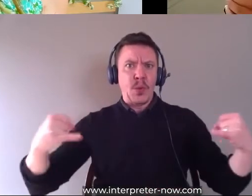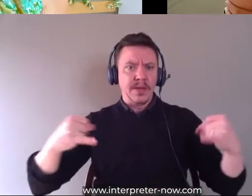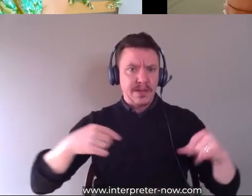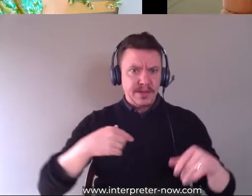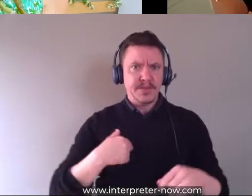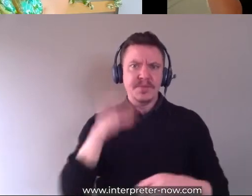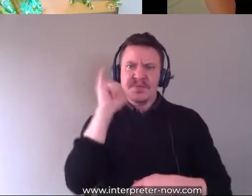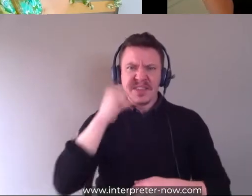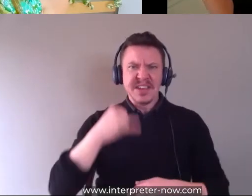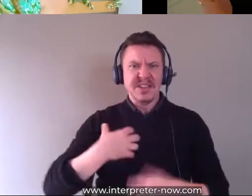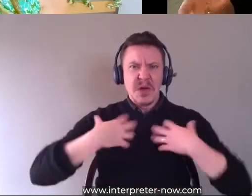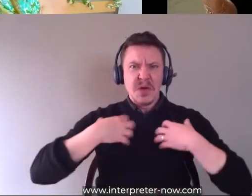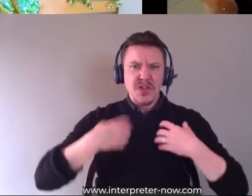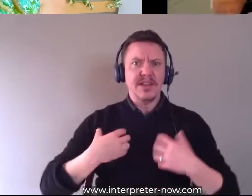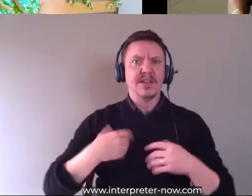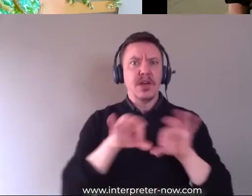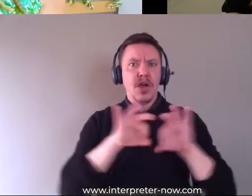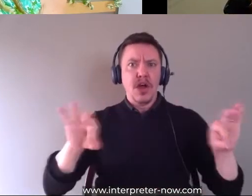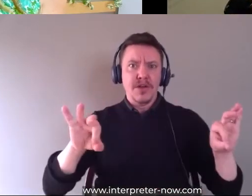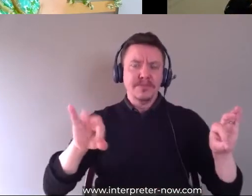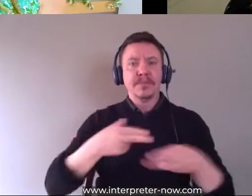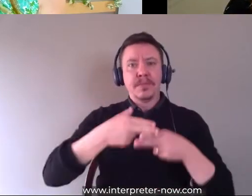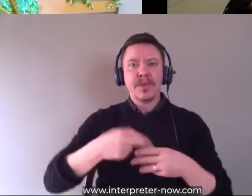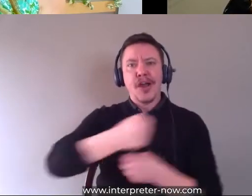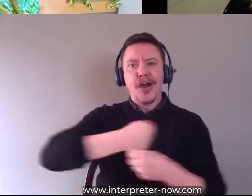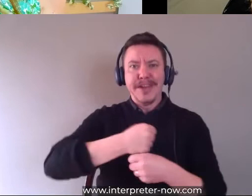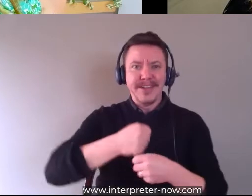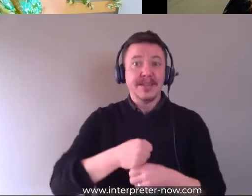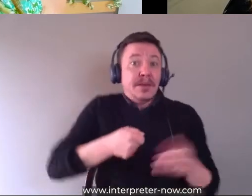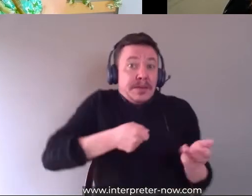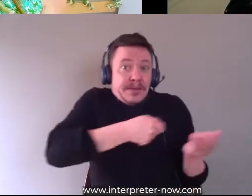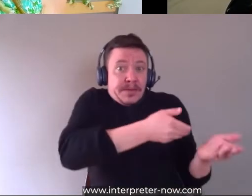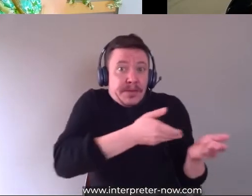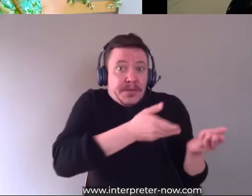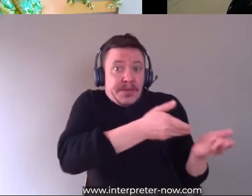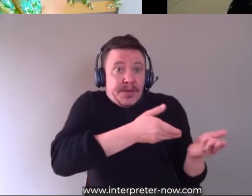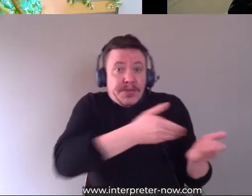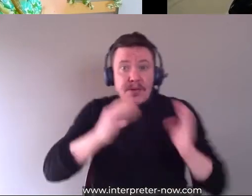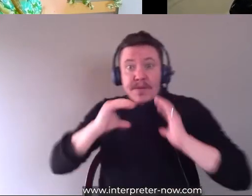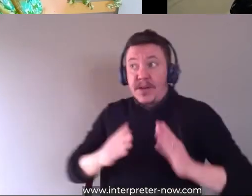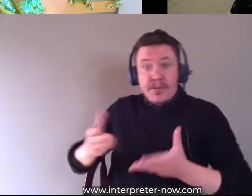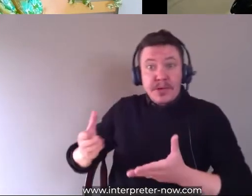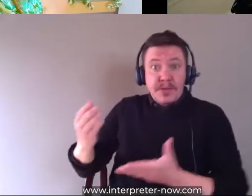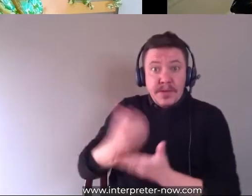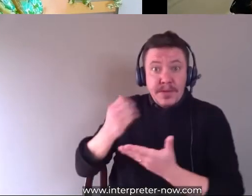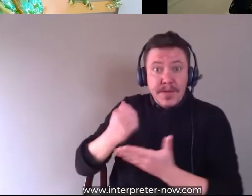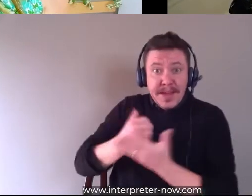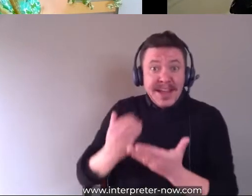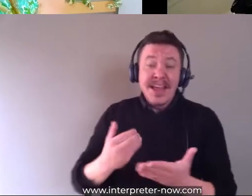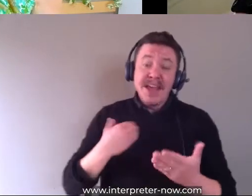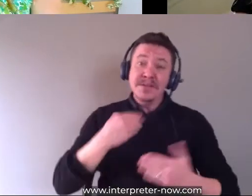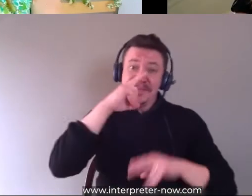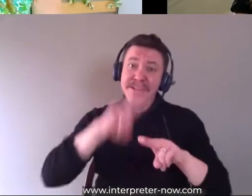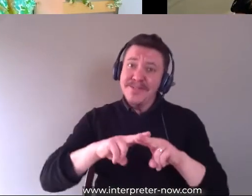a gorilla arm. And so it was called Gorilla Arm Coffee. And it was entertaining and it was our only contact with the outside world.